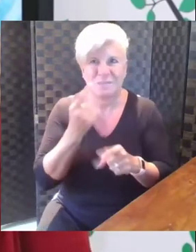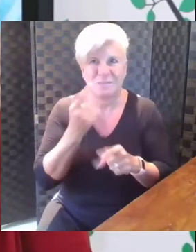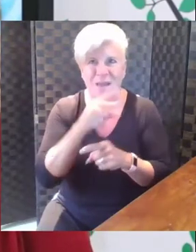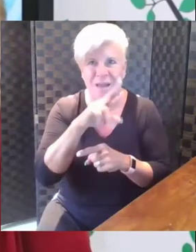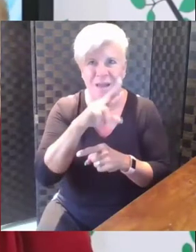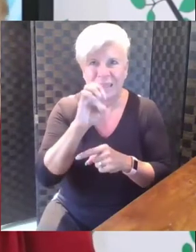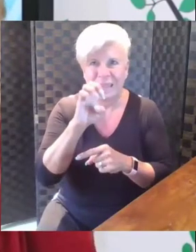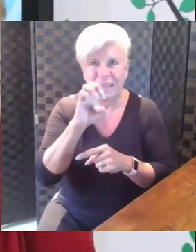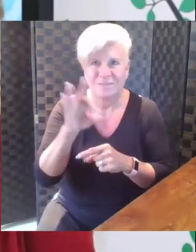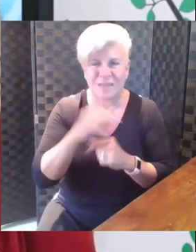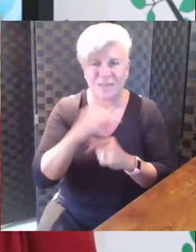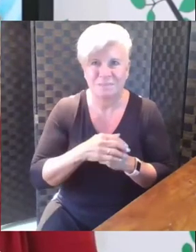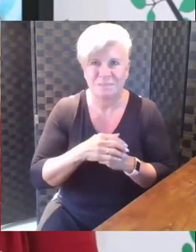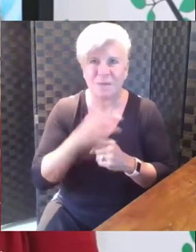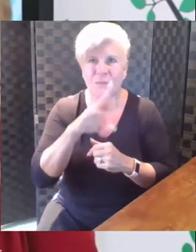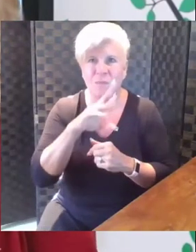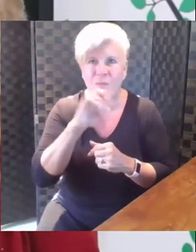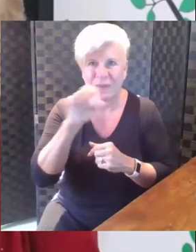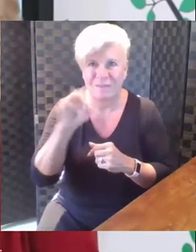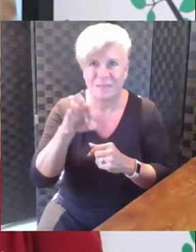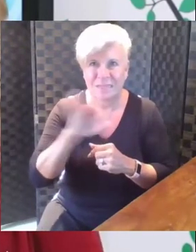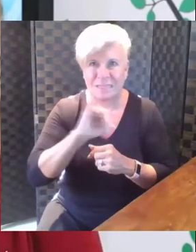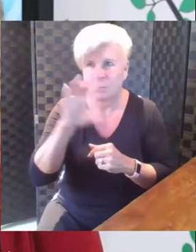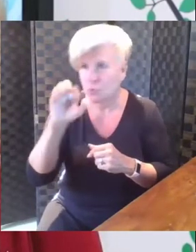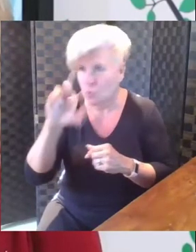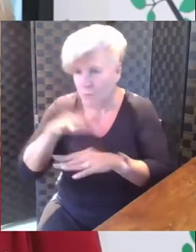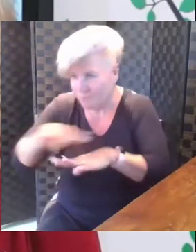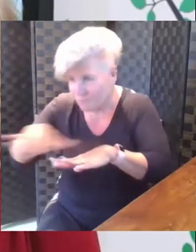right, R-E-E-F, reef, like coral